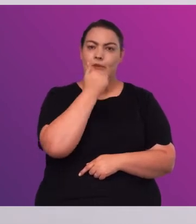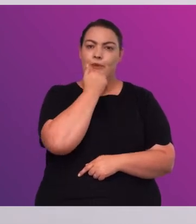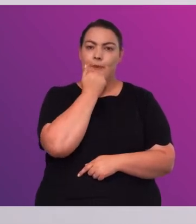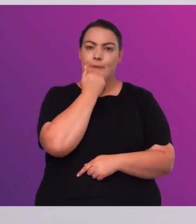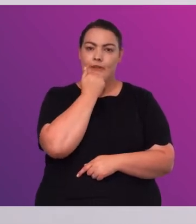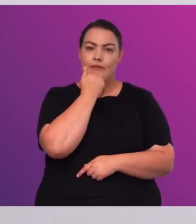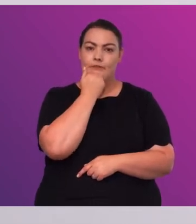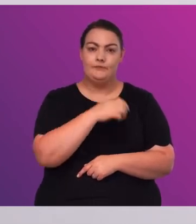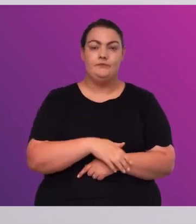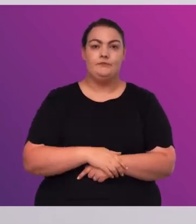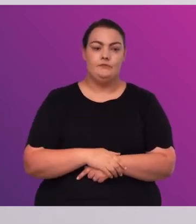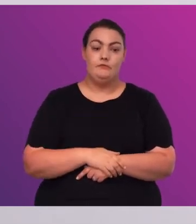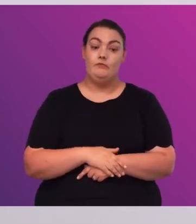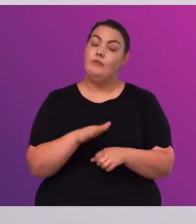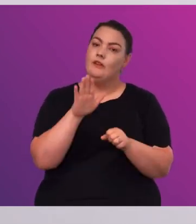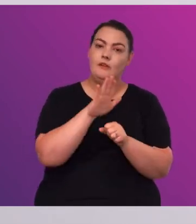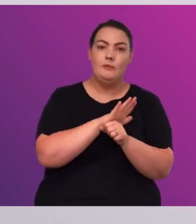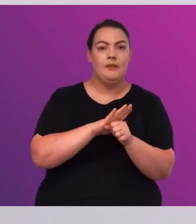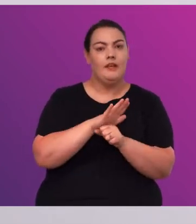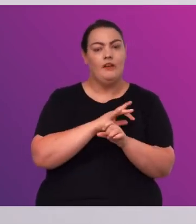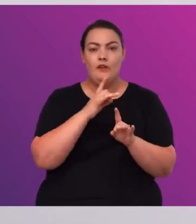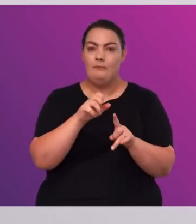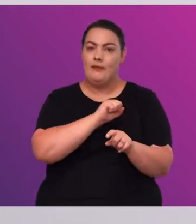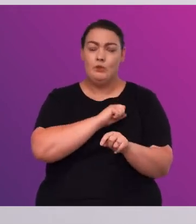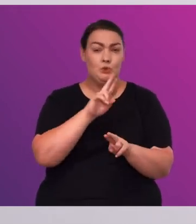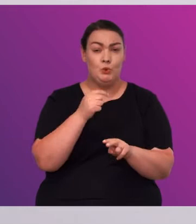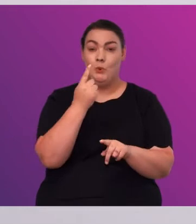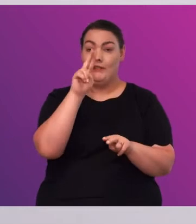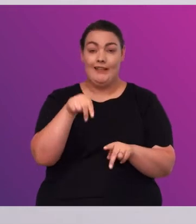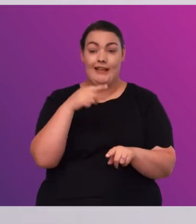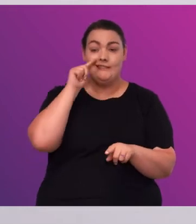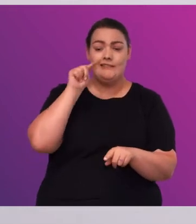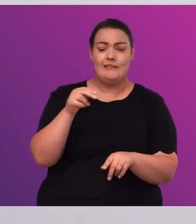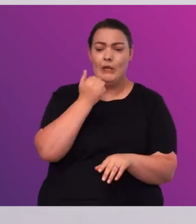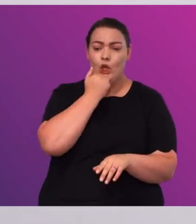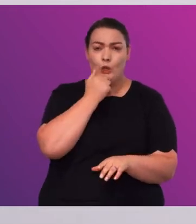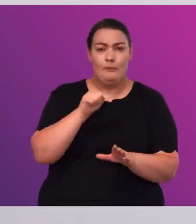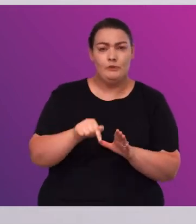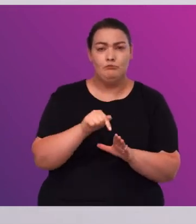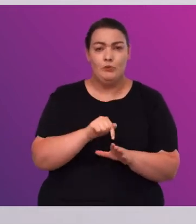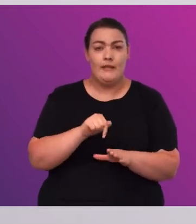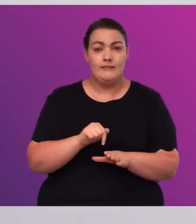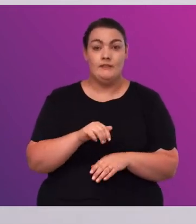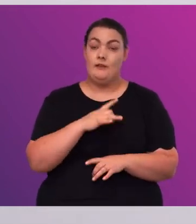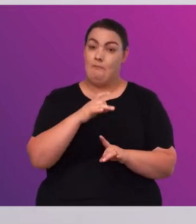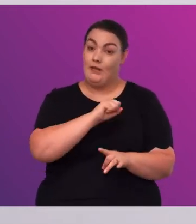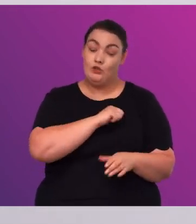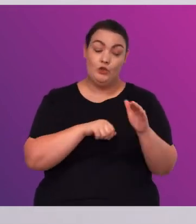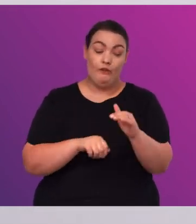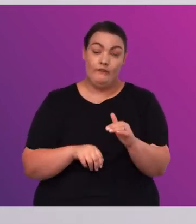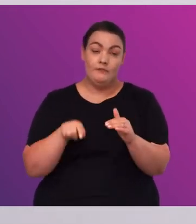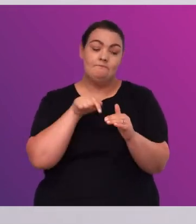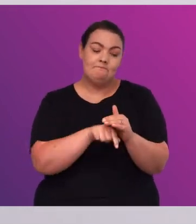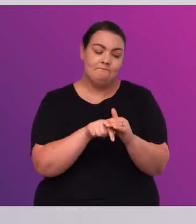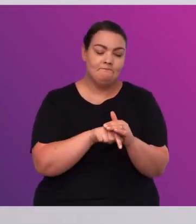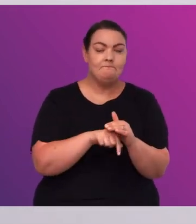to enter your PIN number. Be careful not to let anyone see the numbers you are pressing.